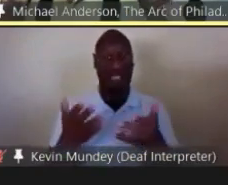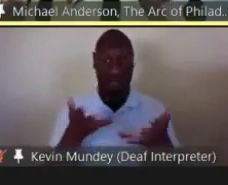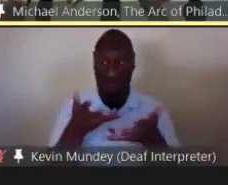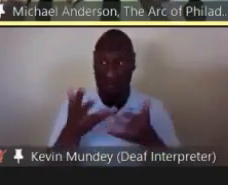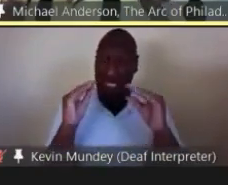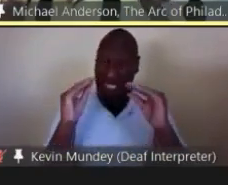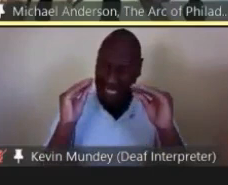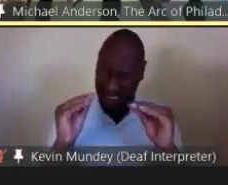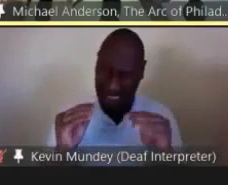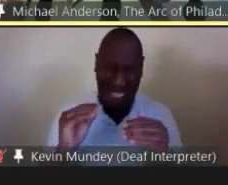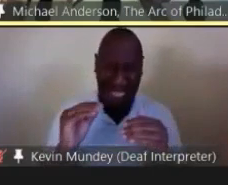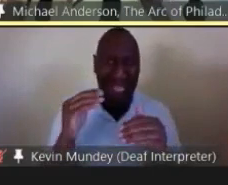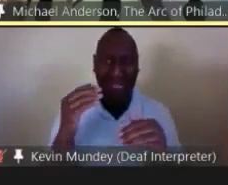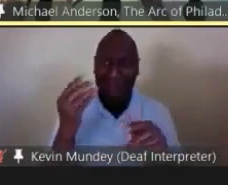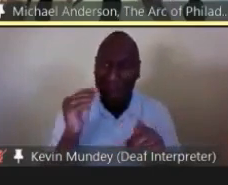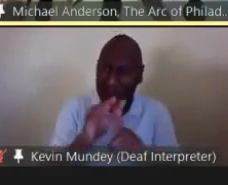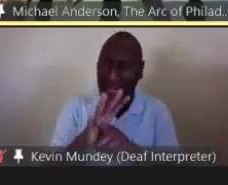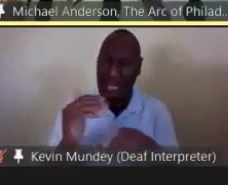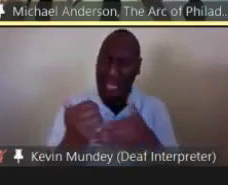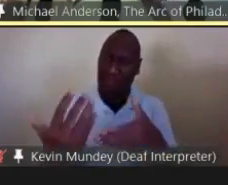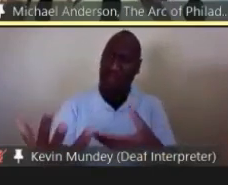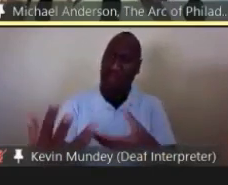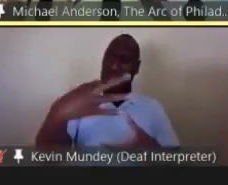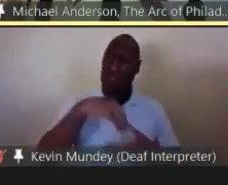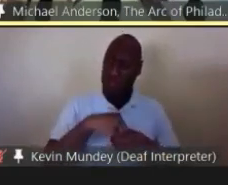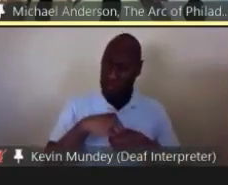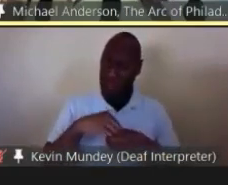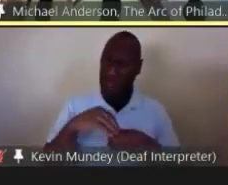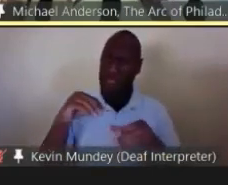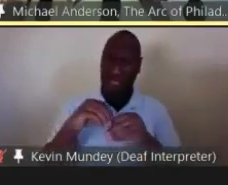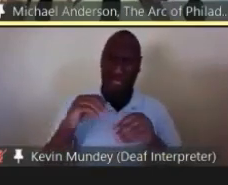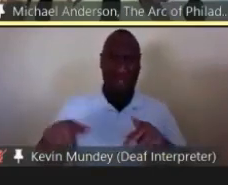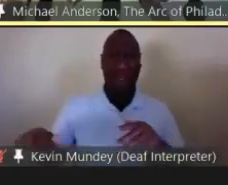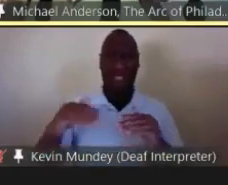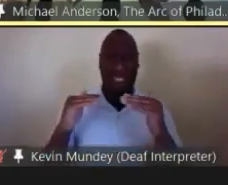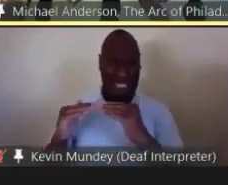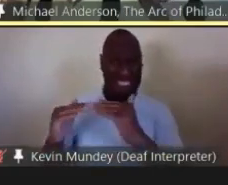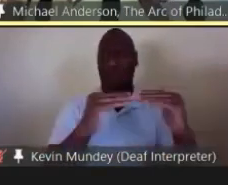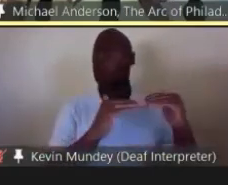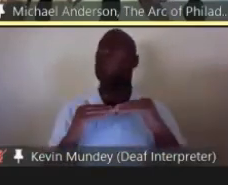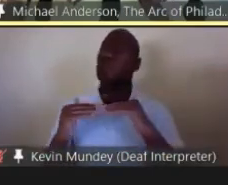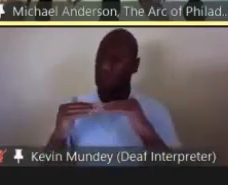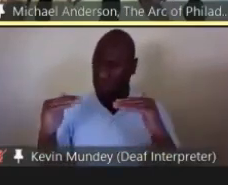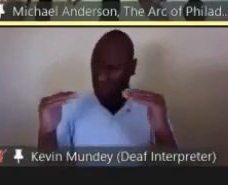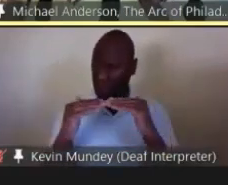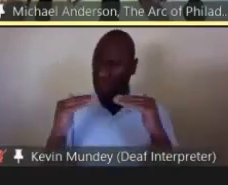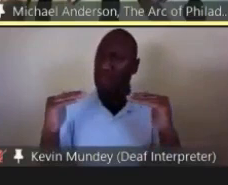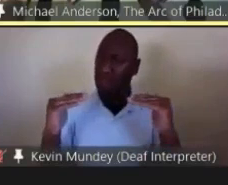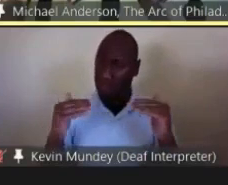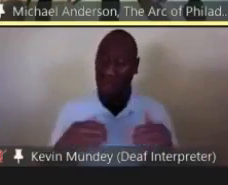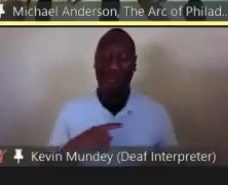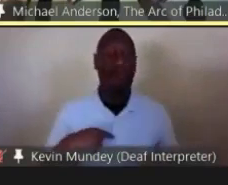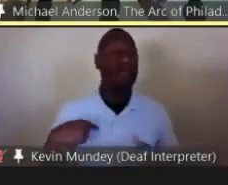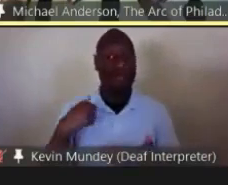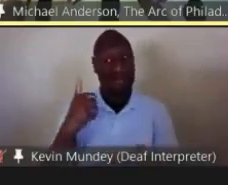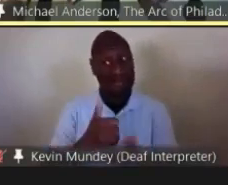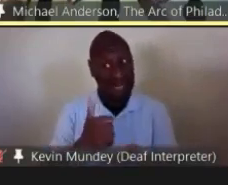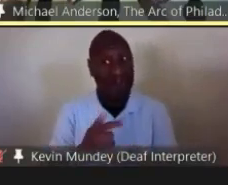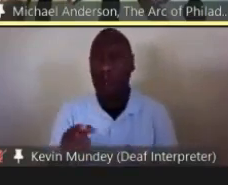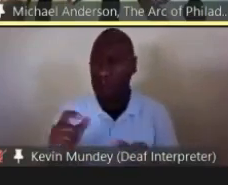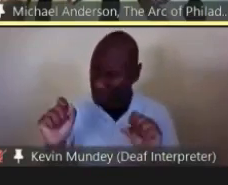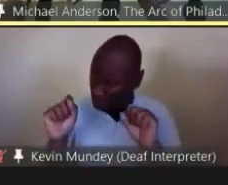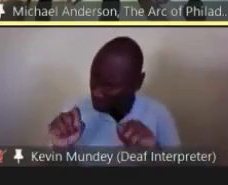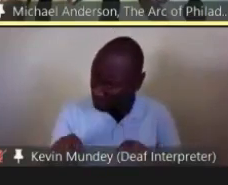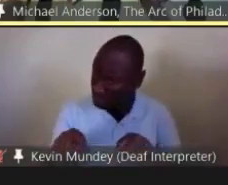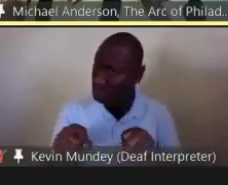practices, and we can help. If we can help you directly, we can connect you